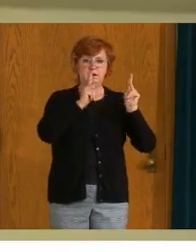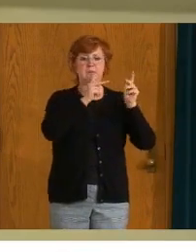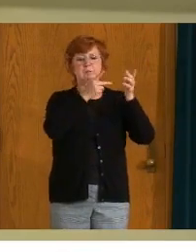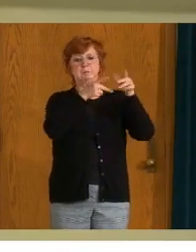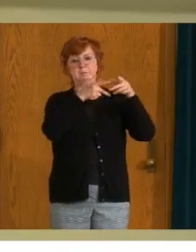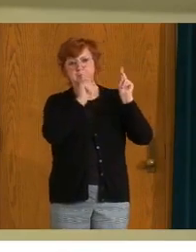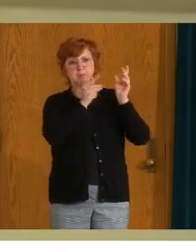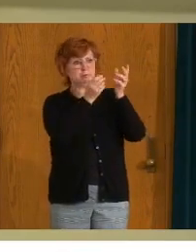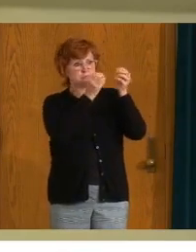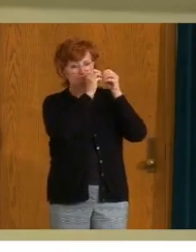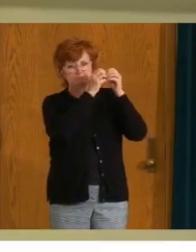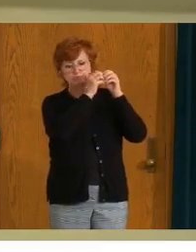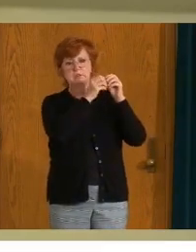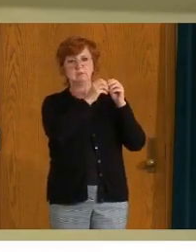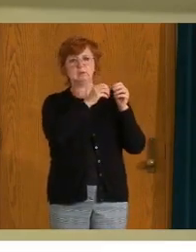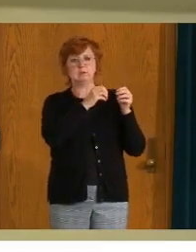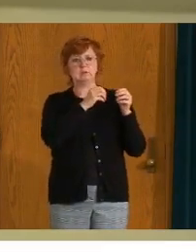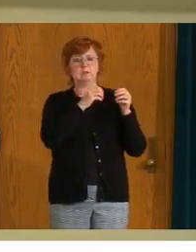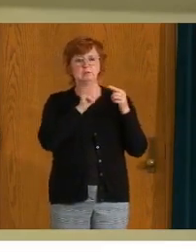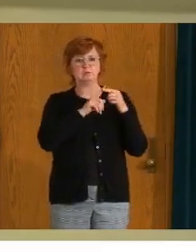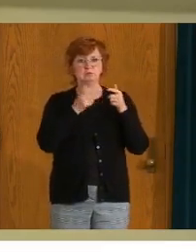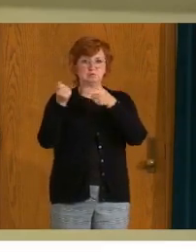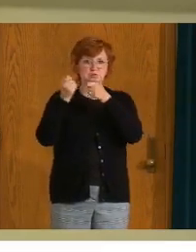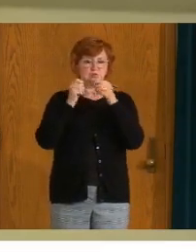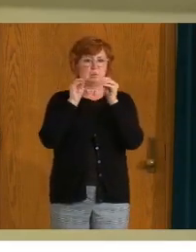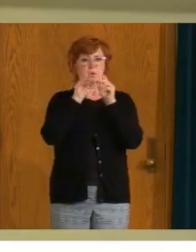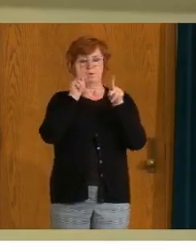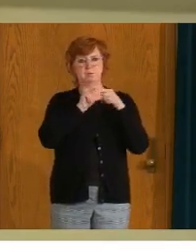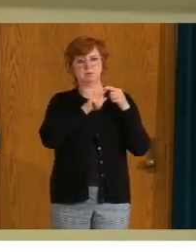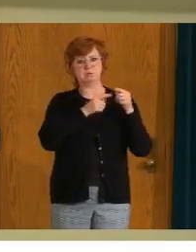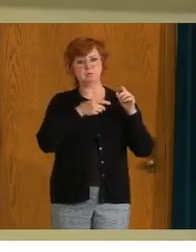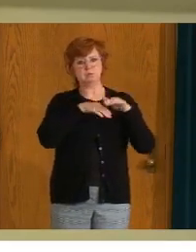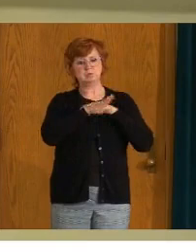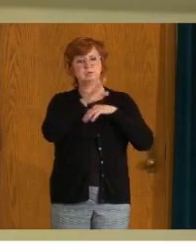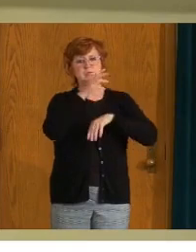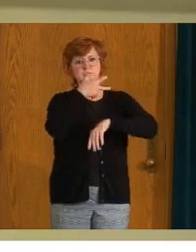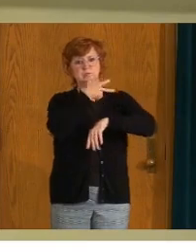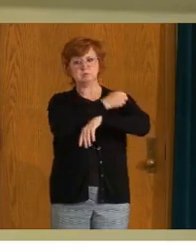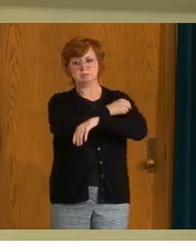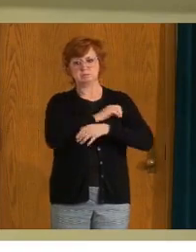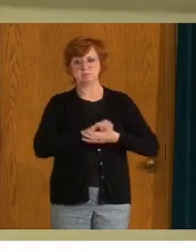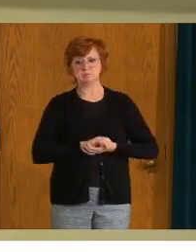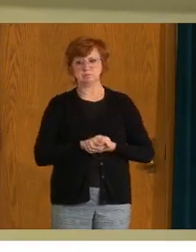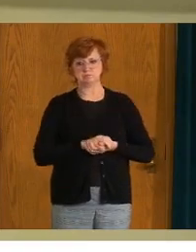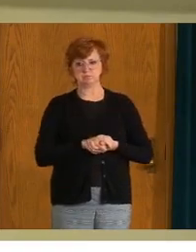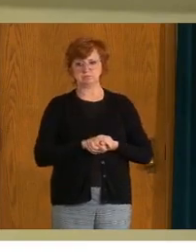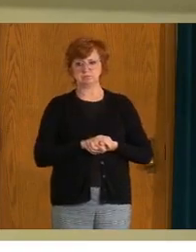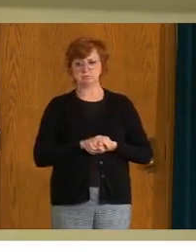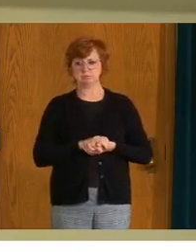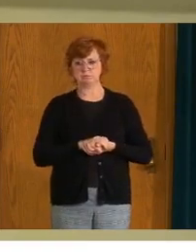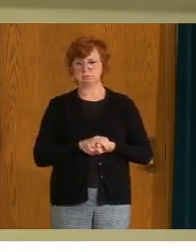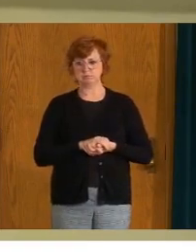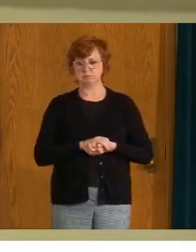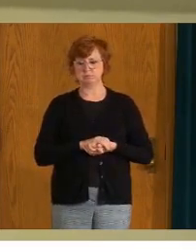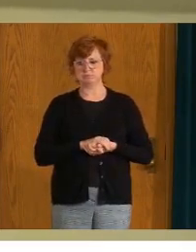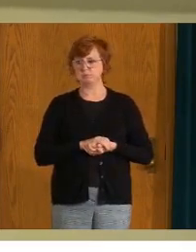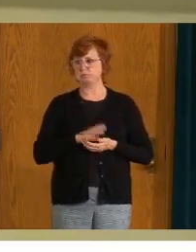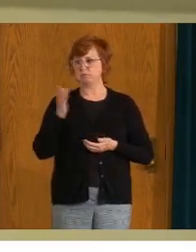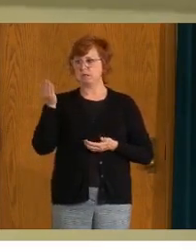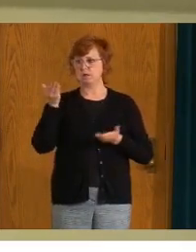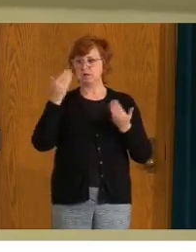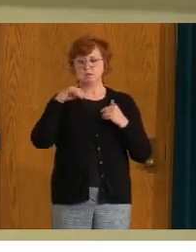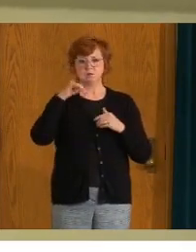to generate some interest and enthusiasm in getting out those that haven't got their first dose yet. We'll